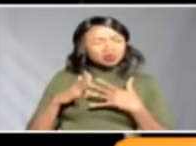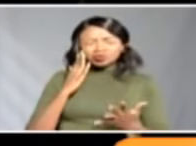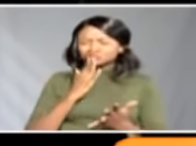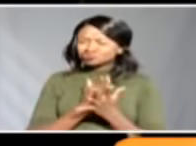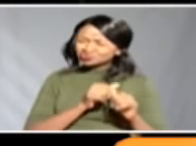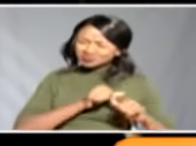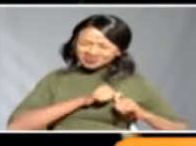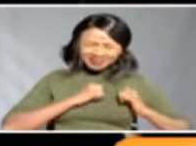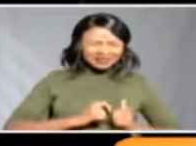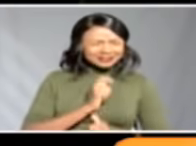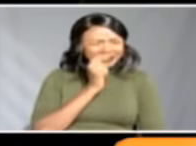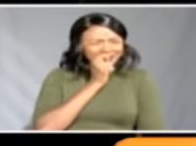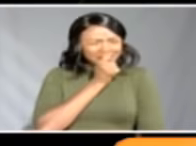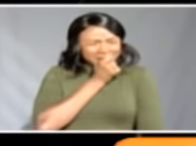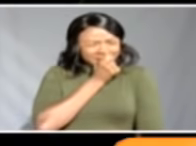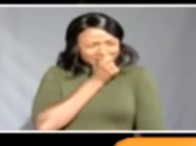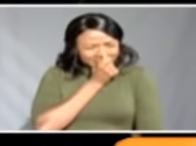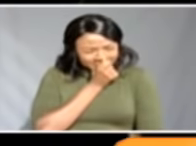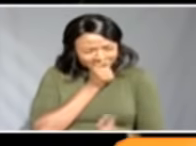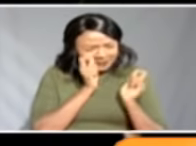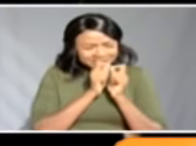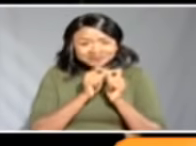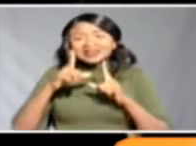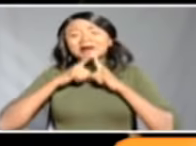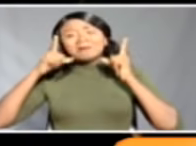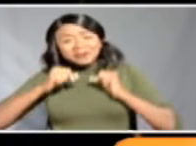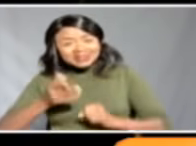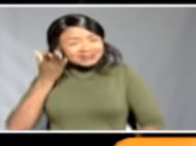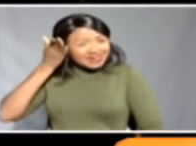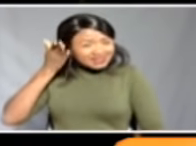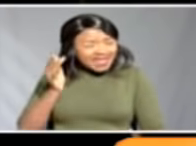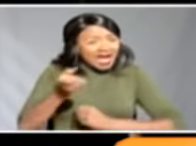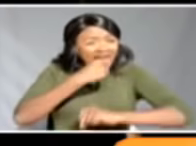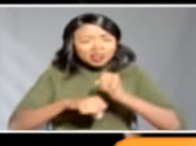kitendo kinyama kivo. Nilisikia kama inaniuma.